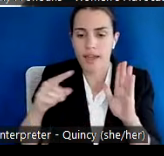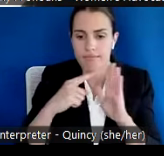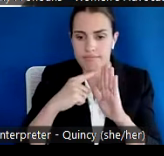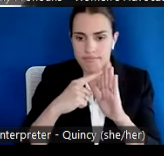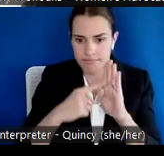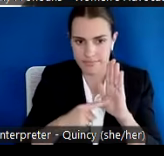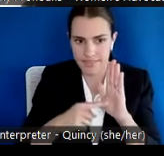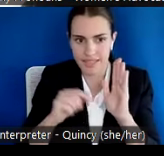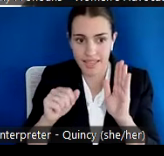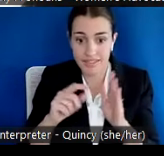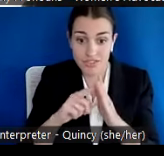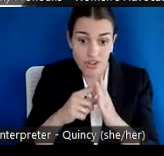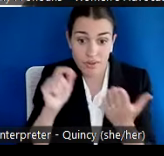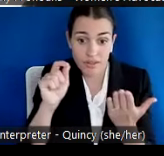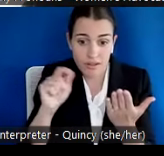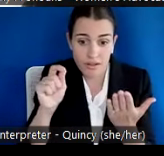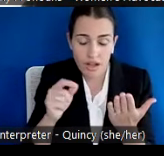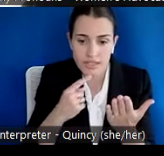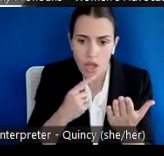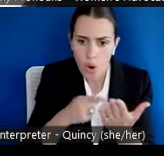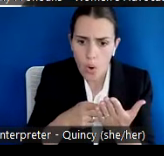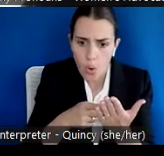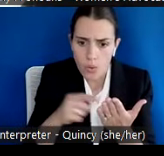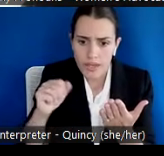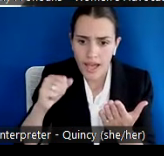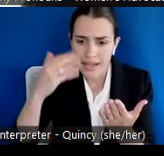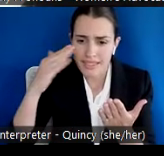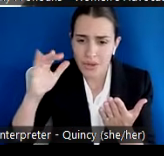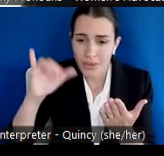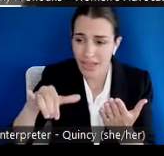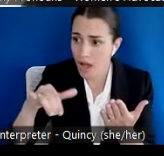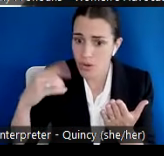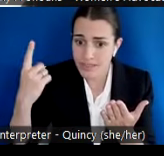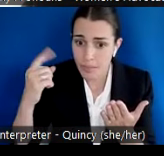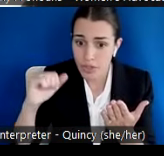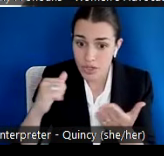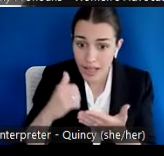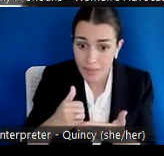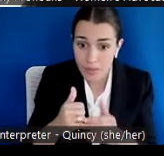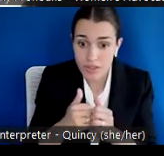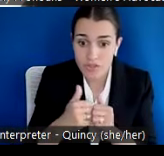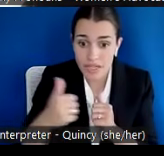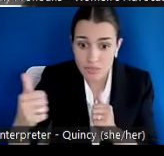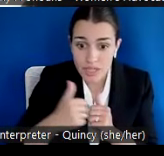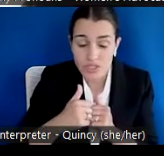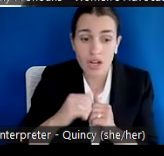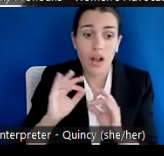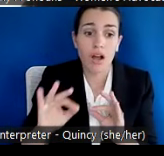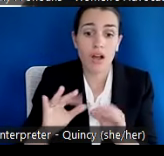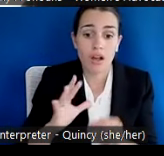out what to start. They might read through this and say, oh my gosh, I didn't even know that someone could help me with transportation. I didn't even think of that.